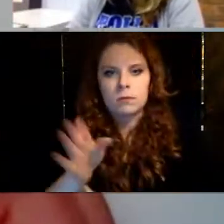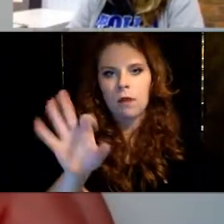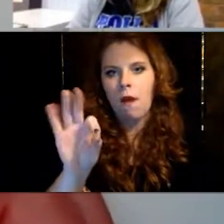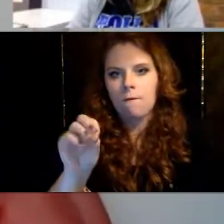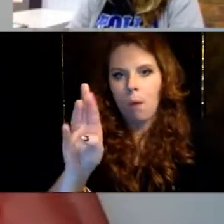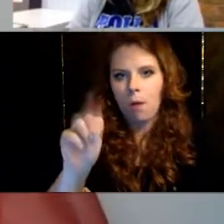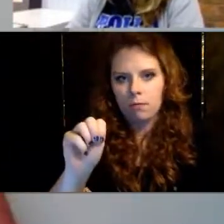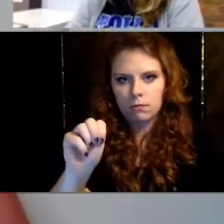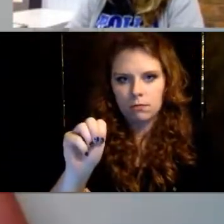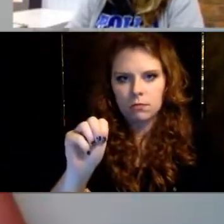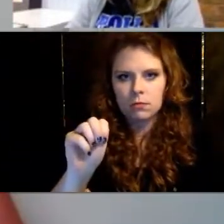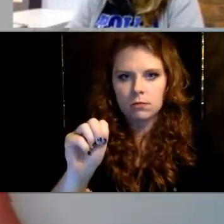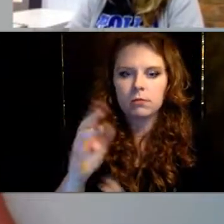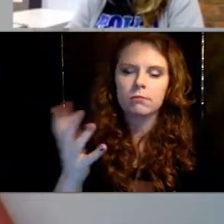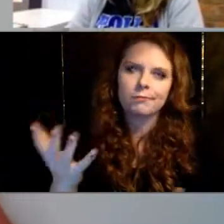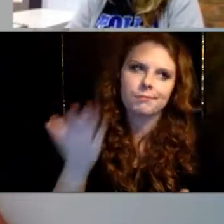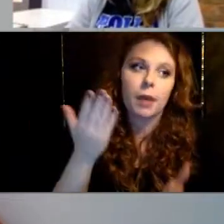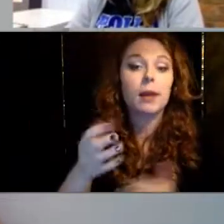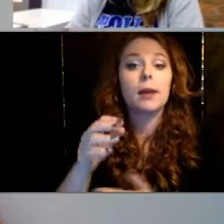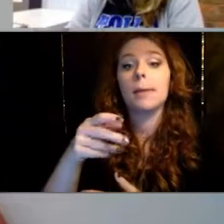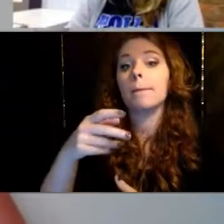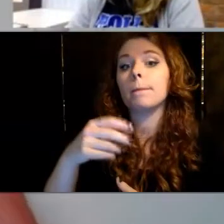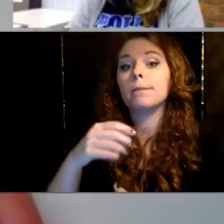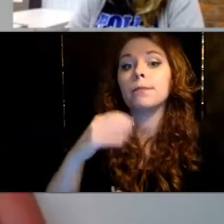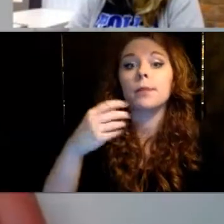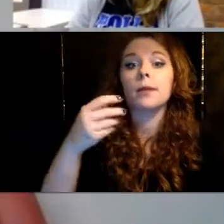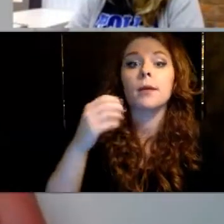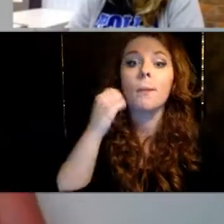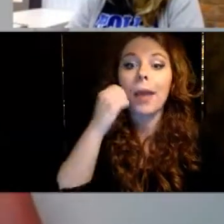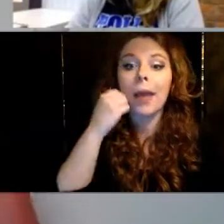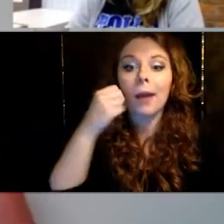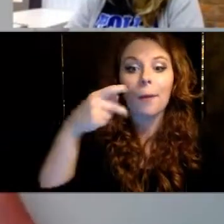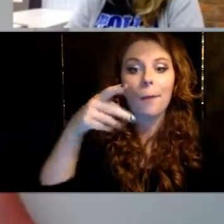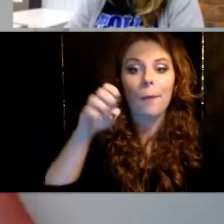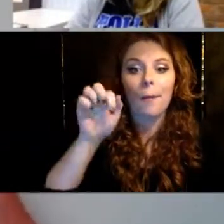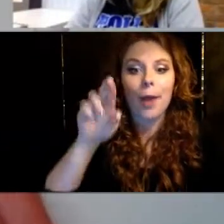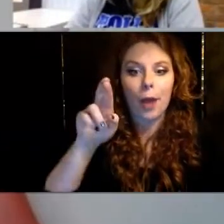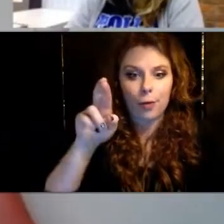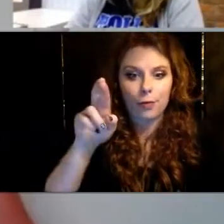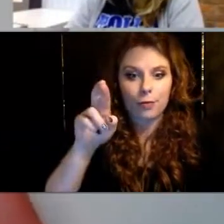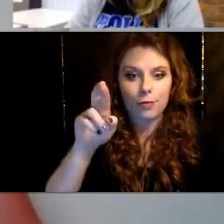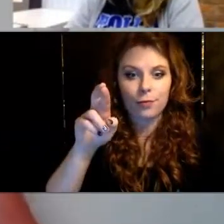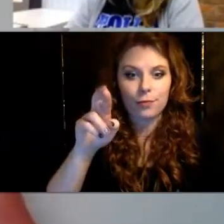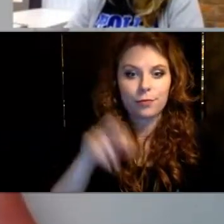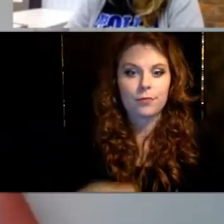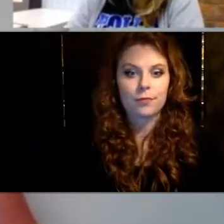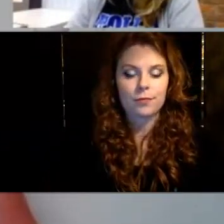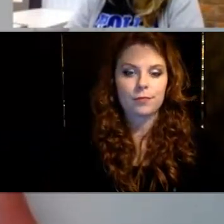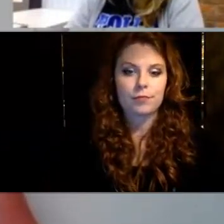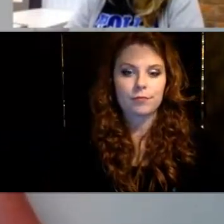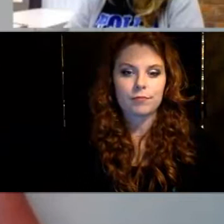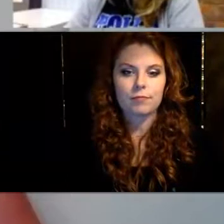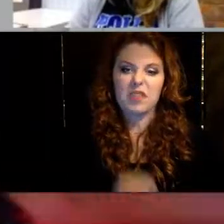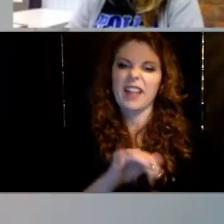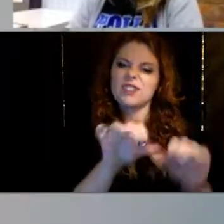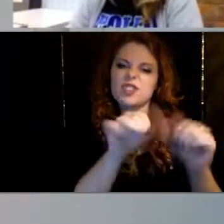say I wanted to do a pear. If I did a pear shape, and I